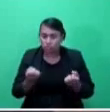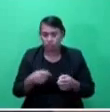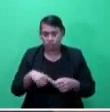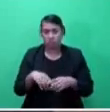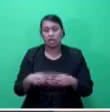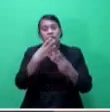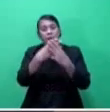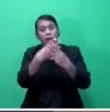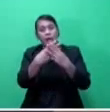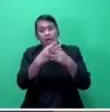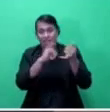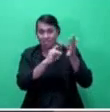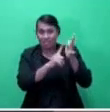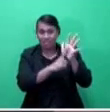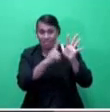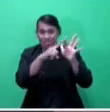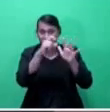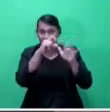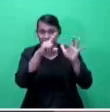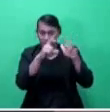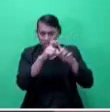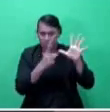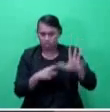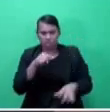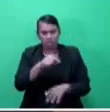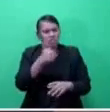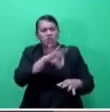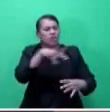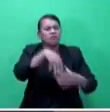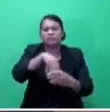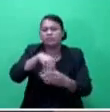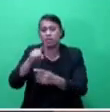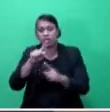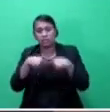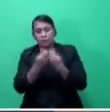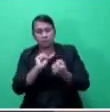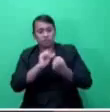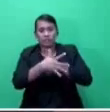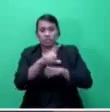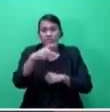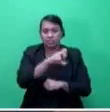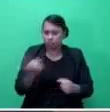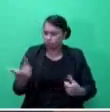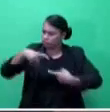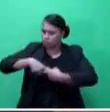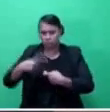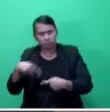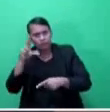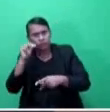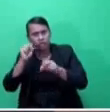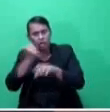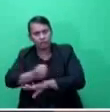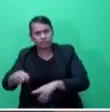aiding COVID. They are on Team COVID, not on Team Fiji. In this speech, the Honorable AG had